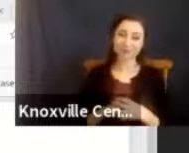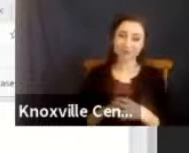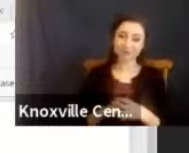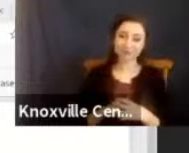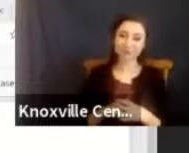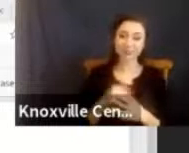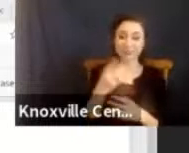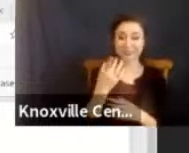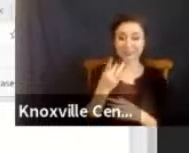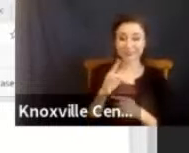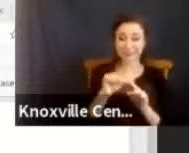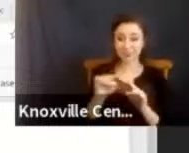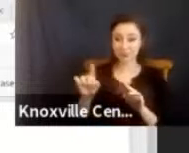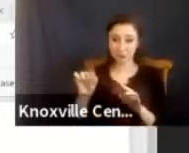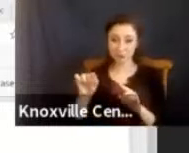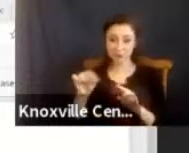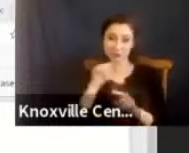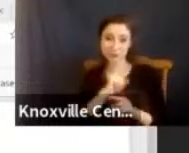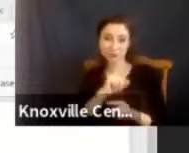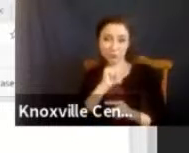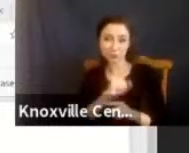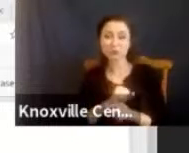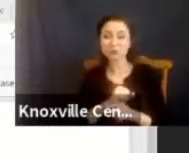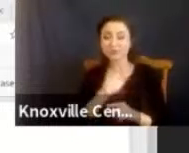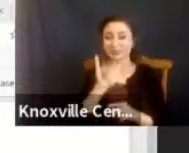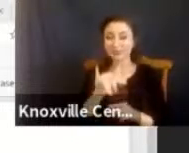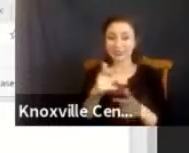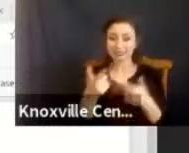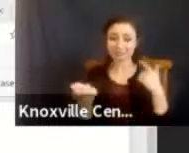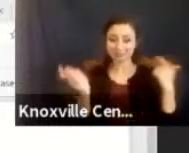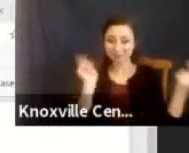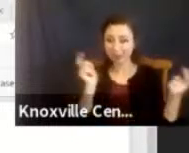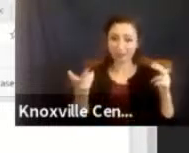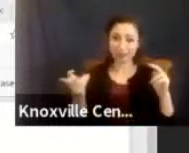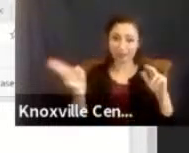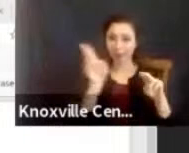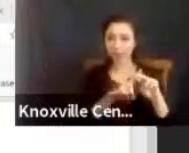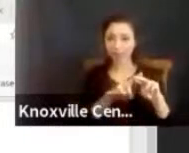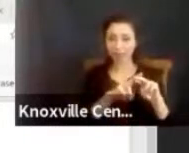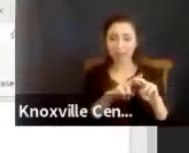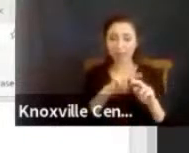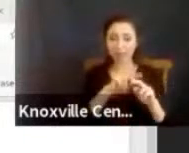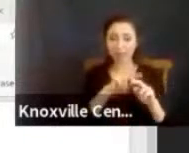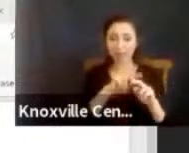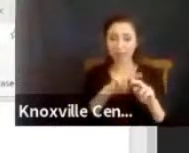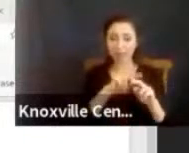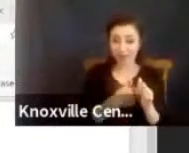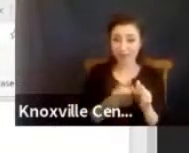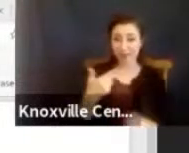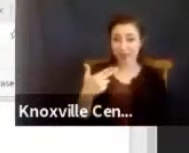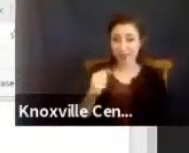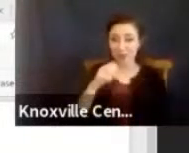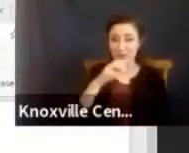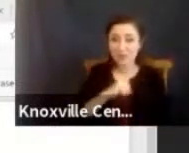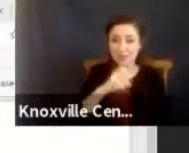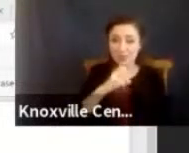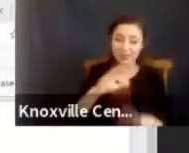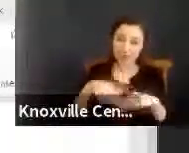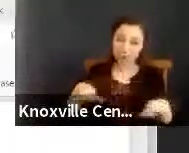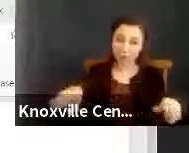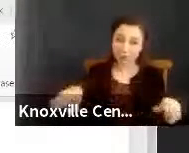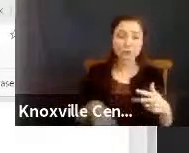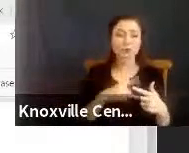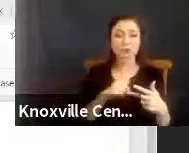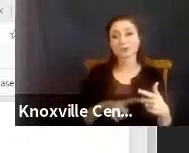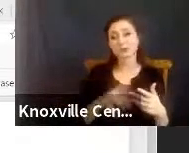The 18 to 22-year-olds are really the lion's share. And right behind them are kind of high school age kids, and then